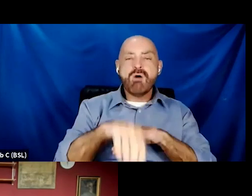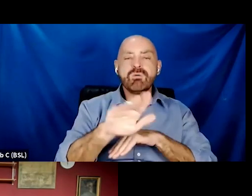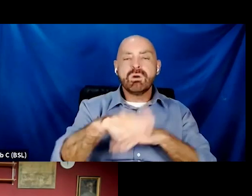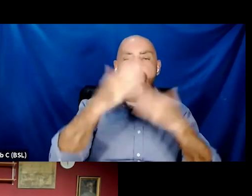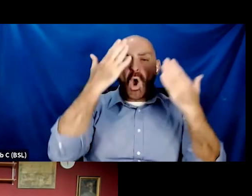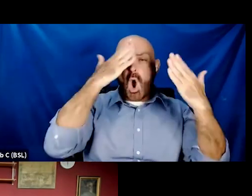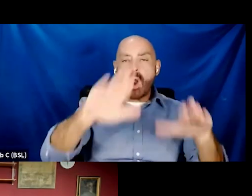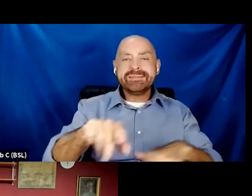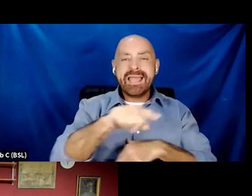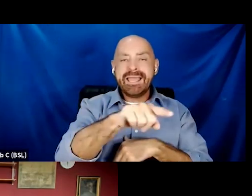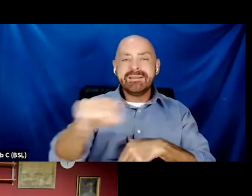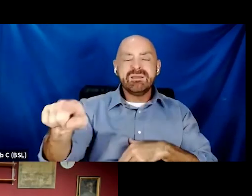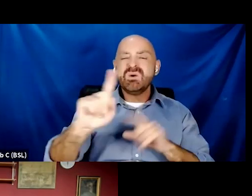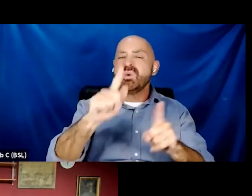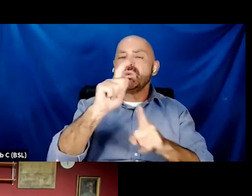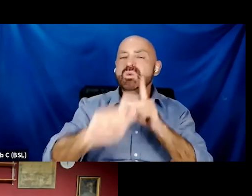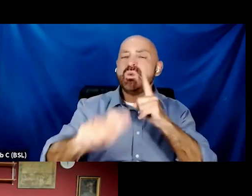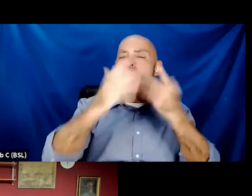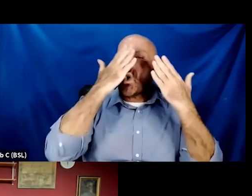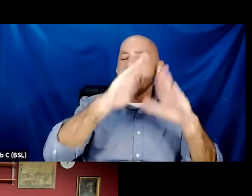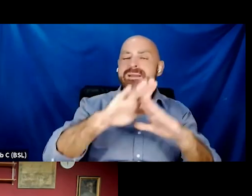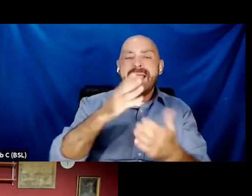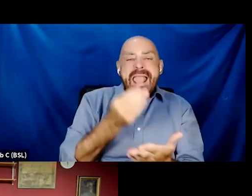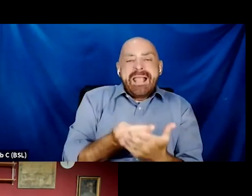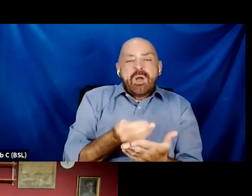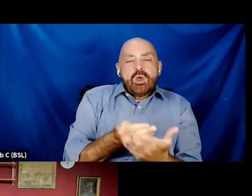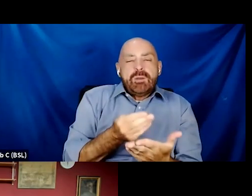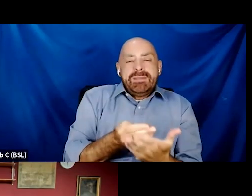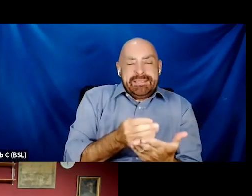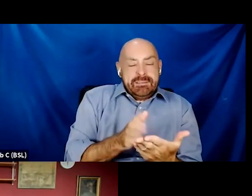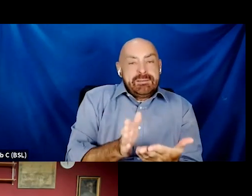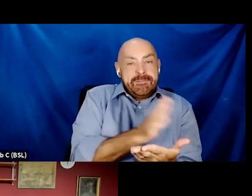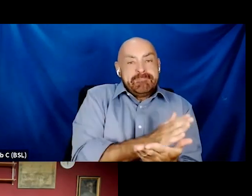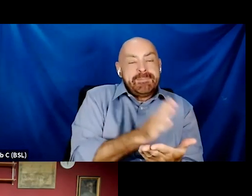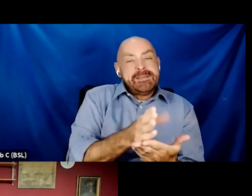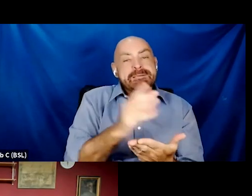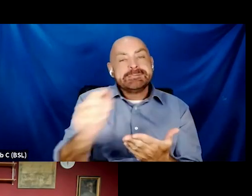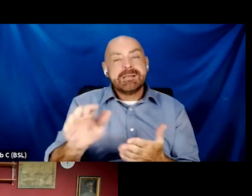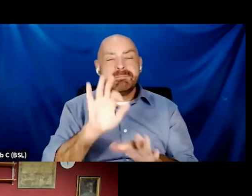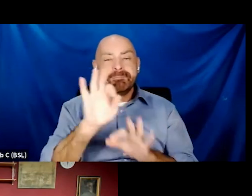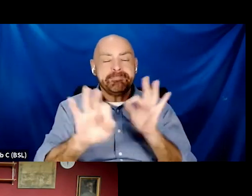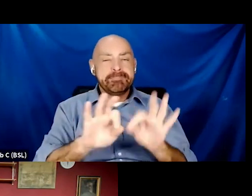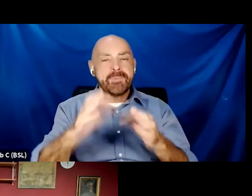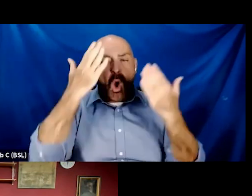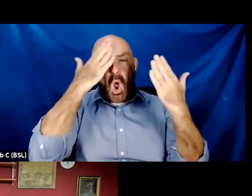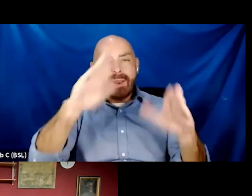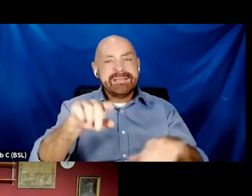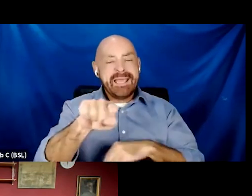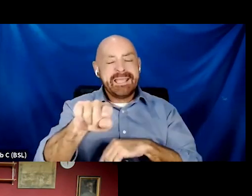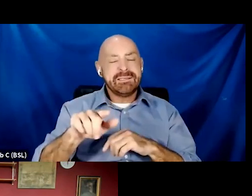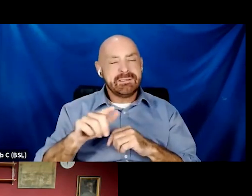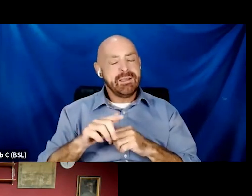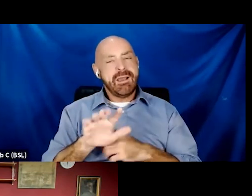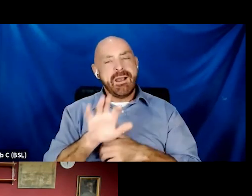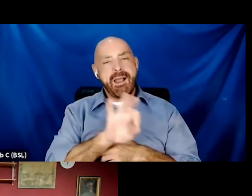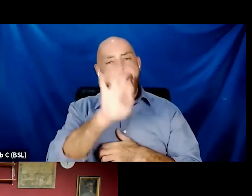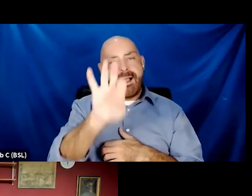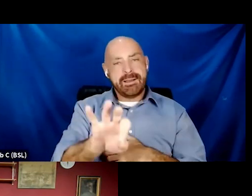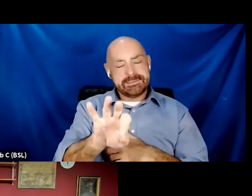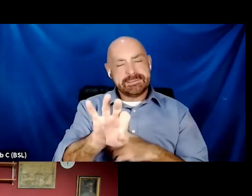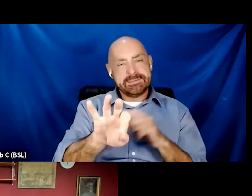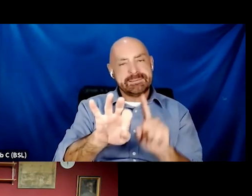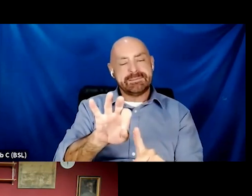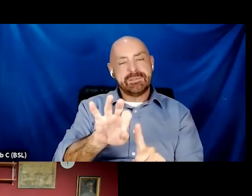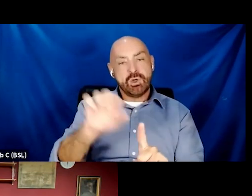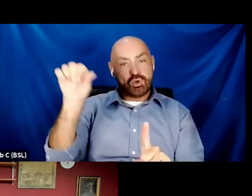about holiday, interested about the economy. And at some point in asking these questions about holidays, they asked the question they should always have asked